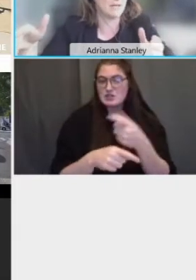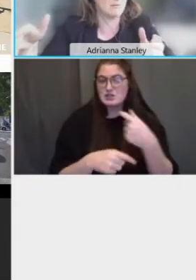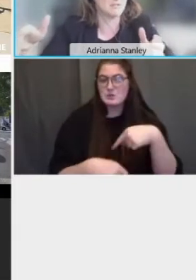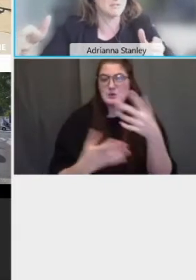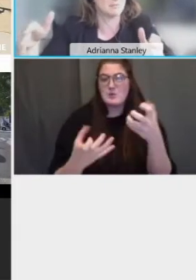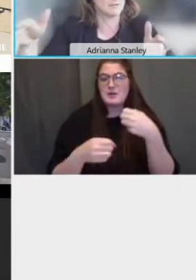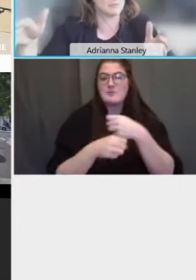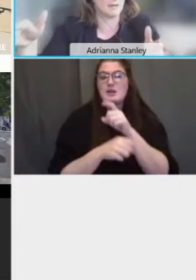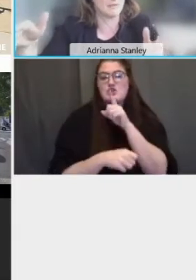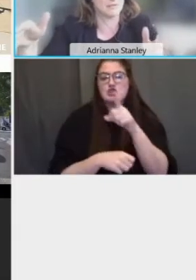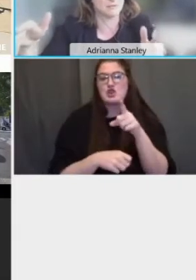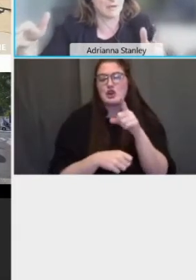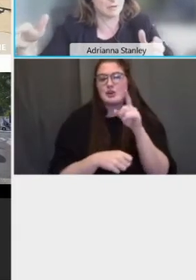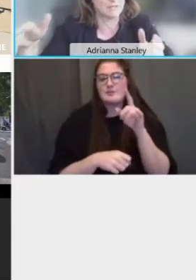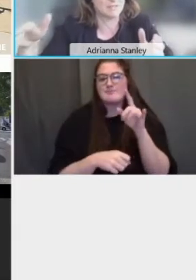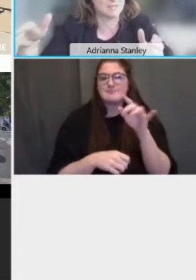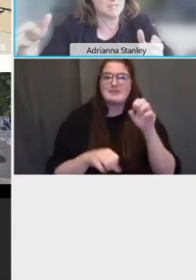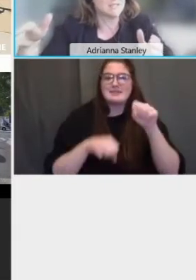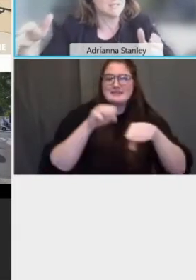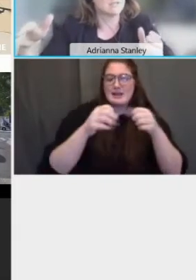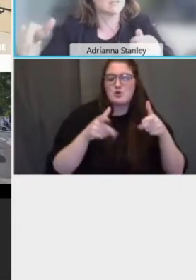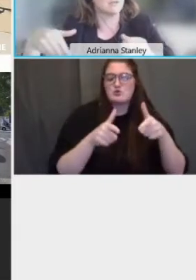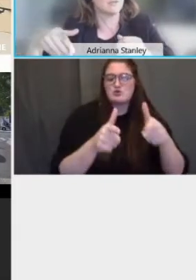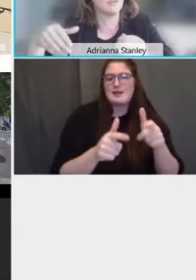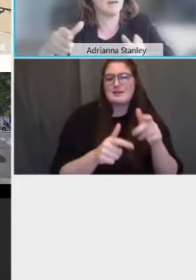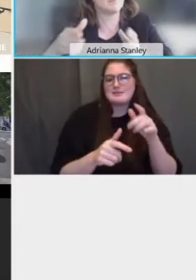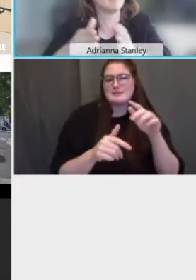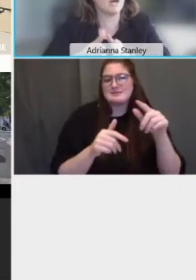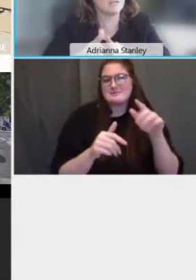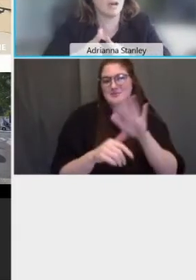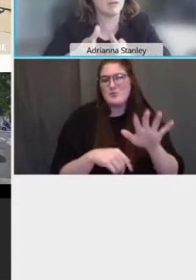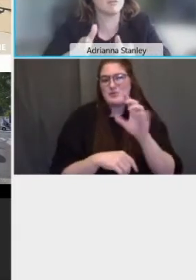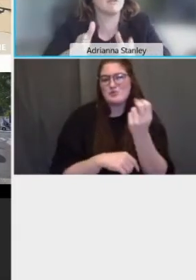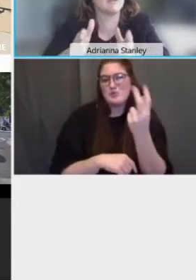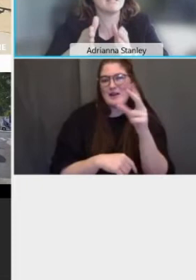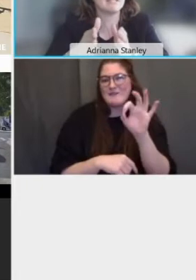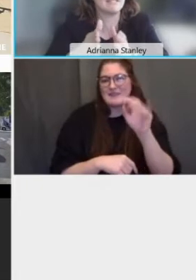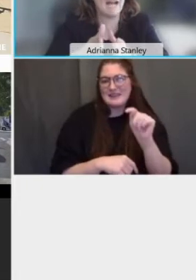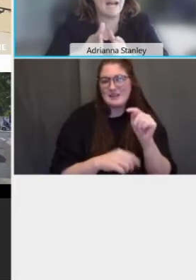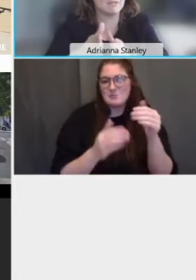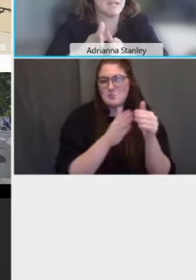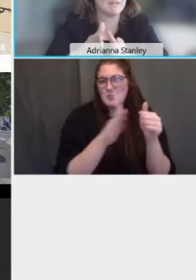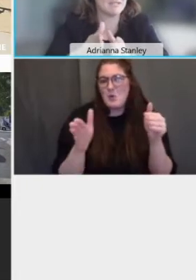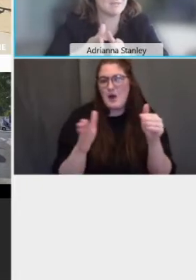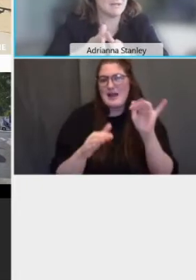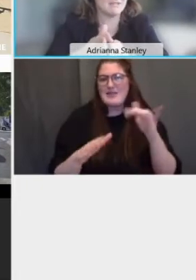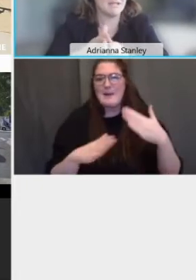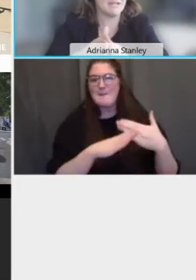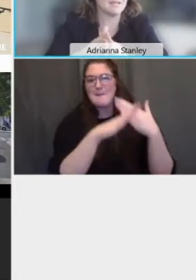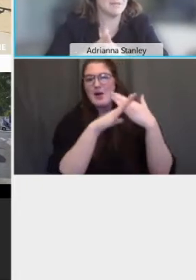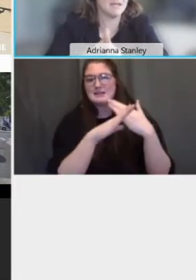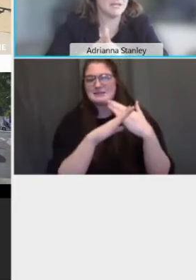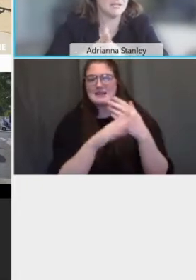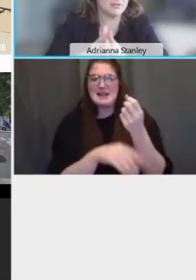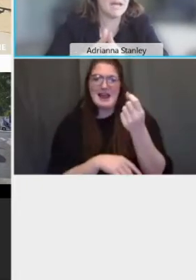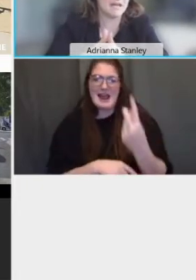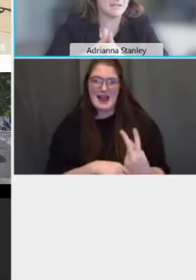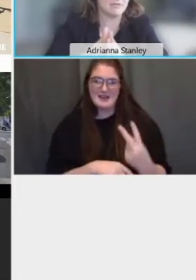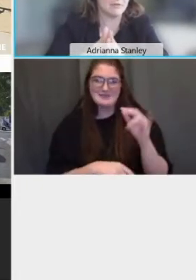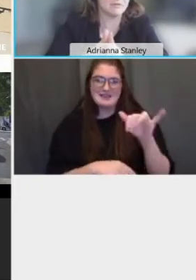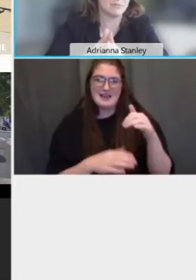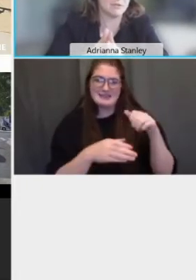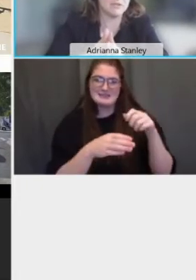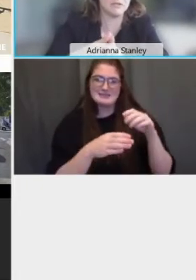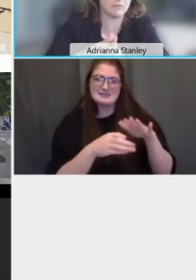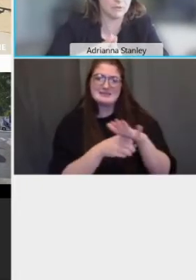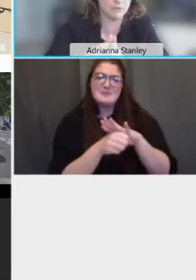feet wide, which is about as wide as a travel lane. So that blocks off and essentially halves that space, again, to make it